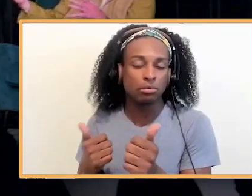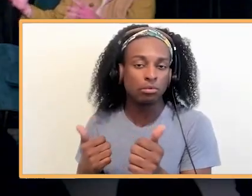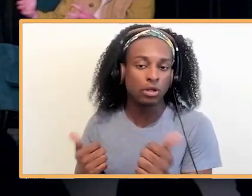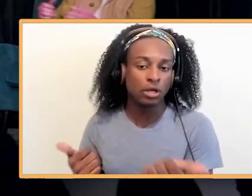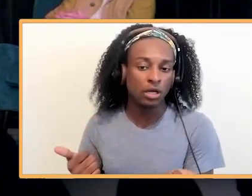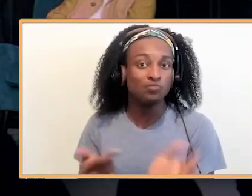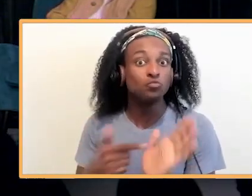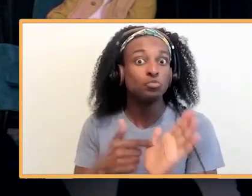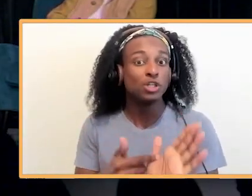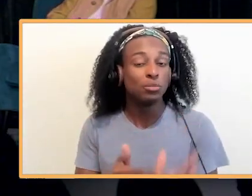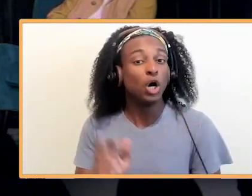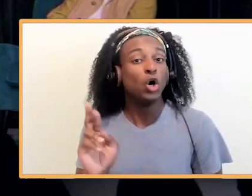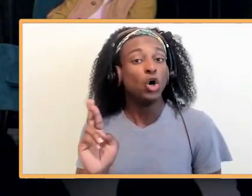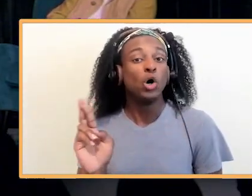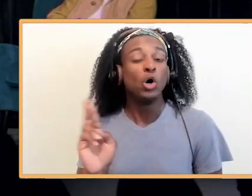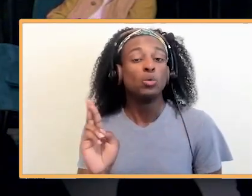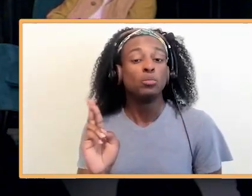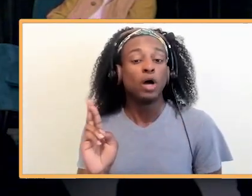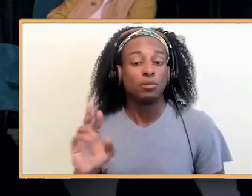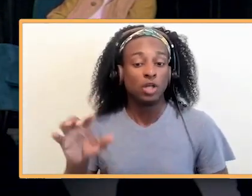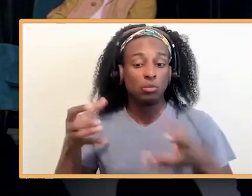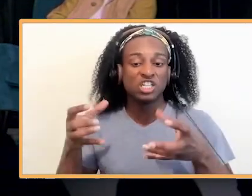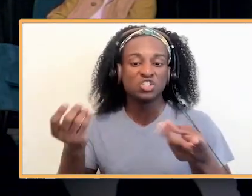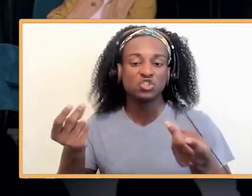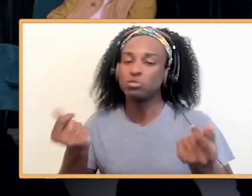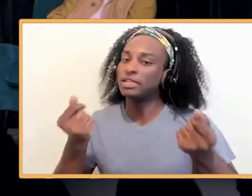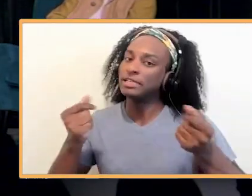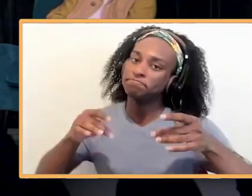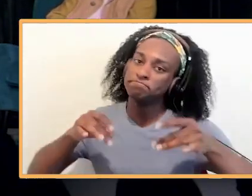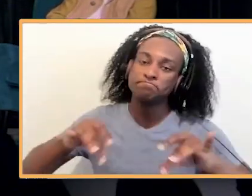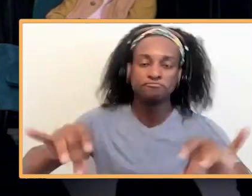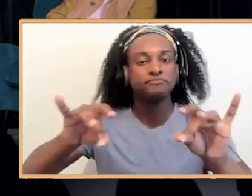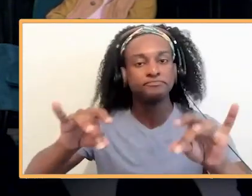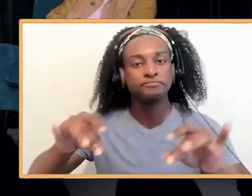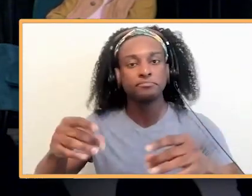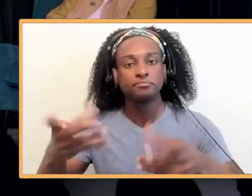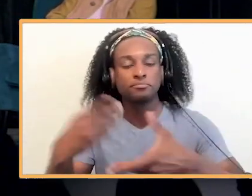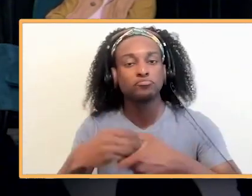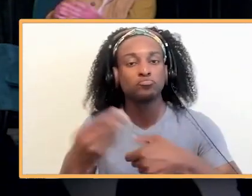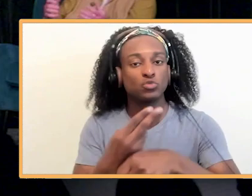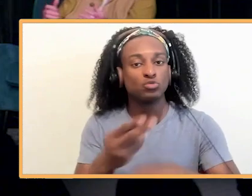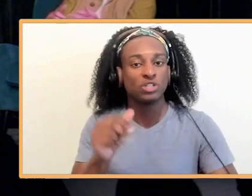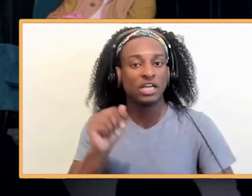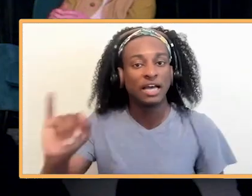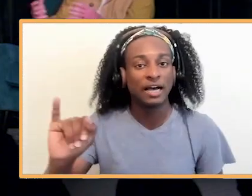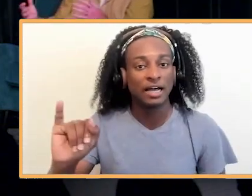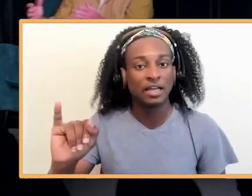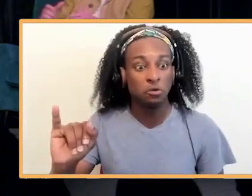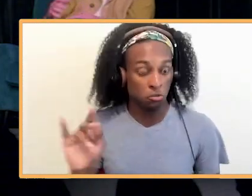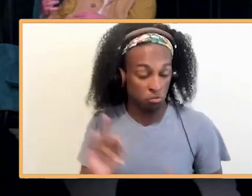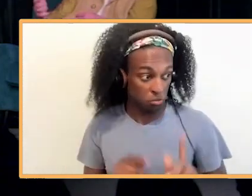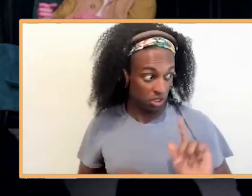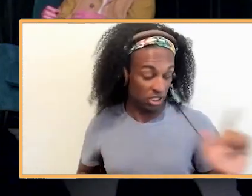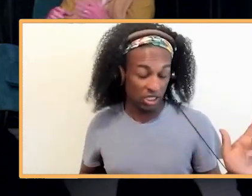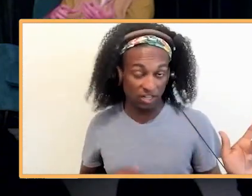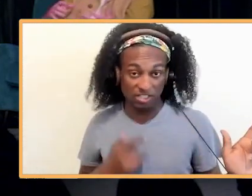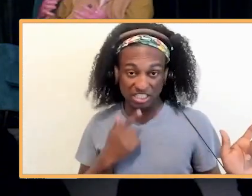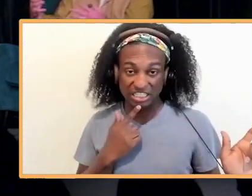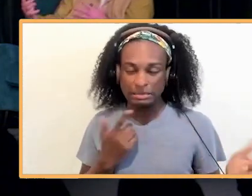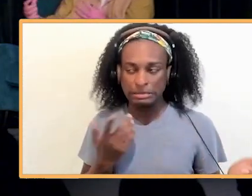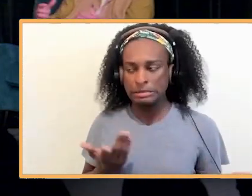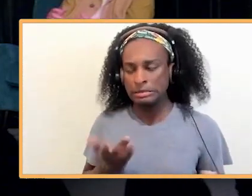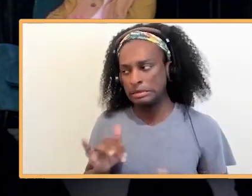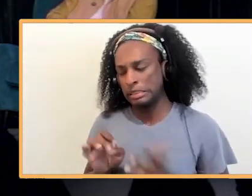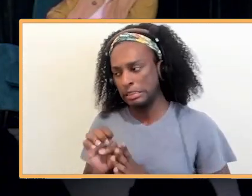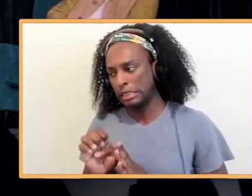Party quickly adopted AI. That's right. Super fast, right? While folks on the left are like, wow, is it